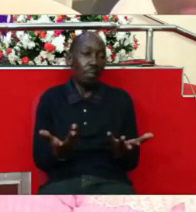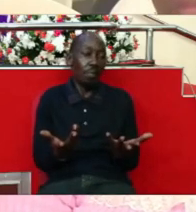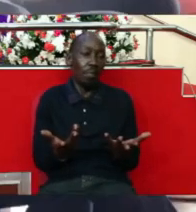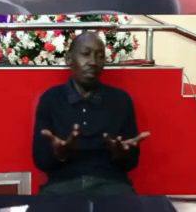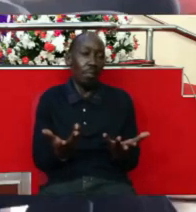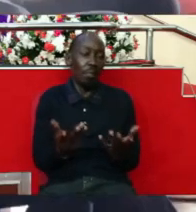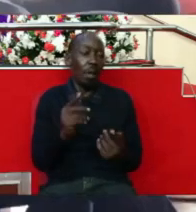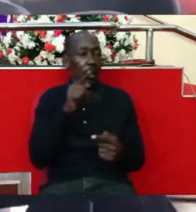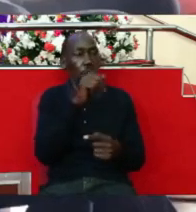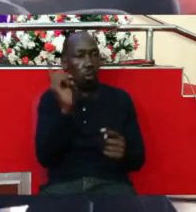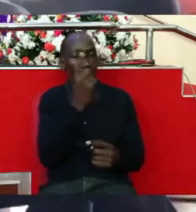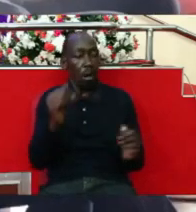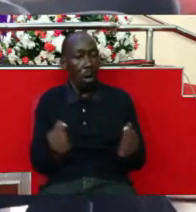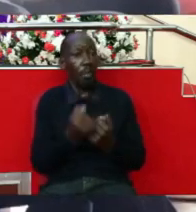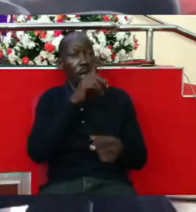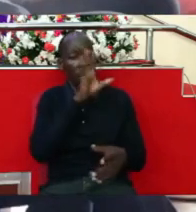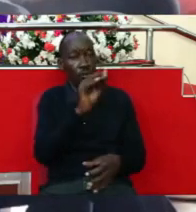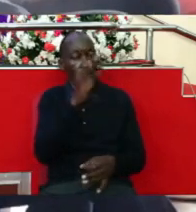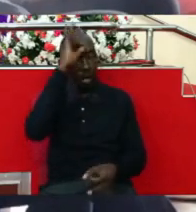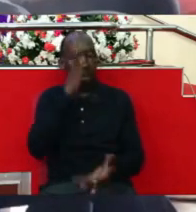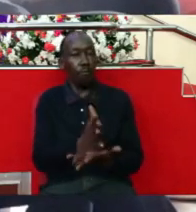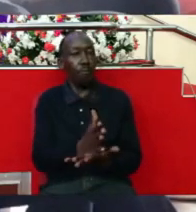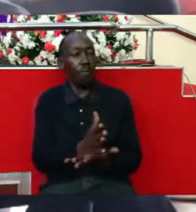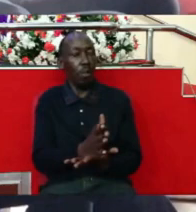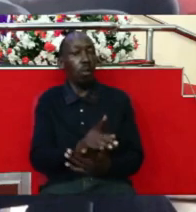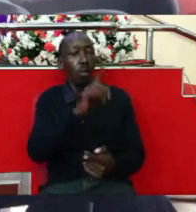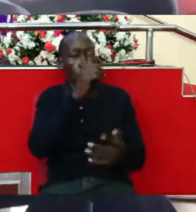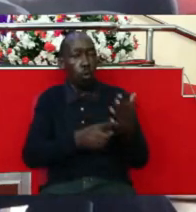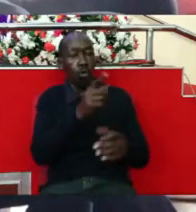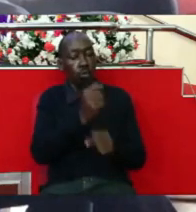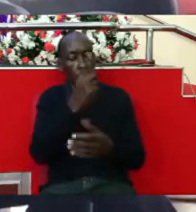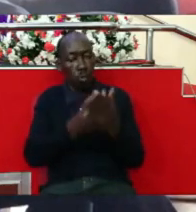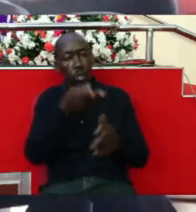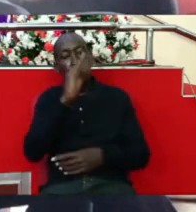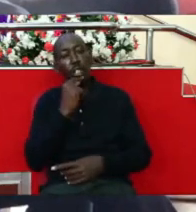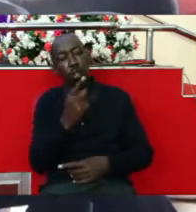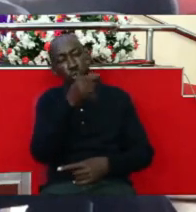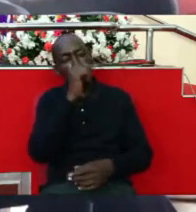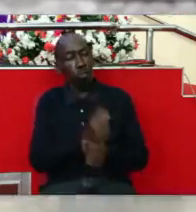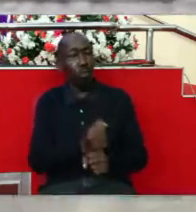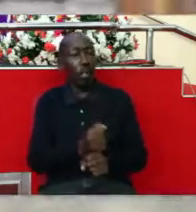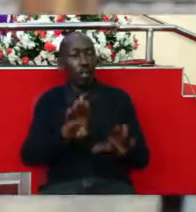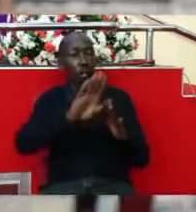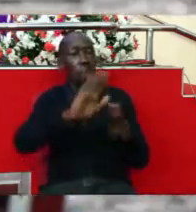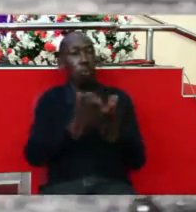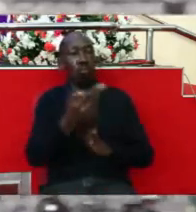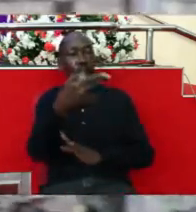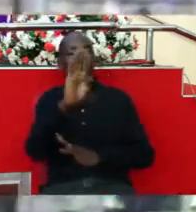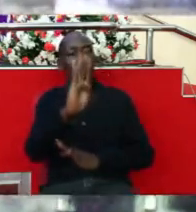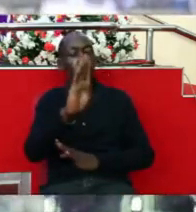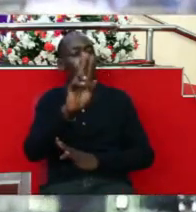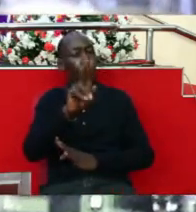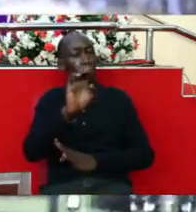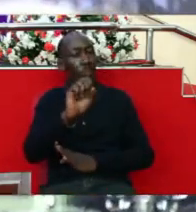believe. Inatendeka wakati unapoamini. It only happens when you do what God says you do. Inatendeka unapofanya. In the book of Hebrews chapter 11 and verse